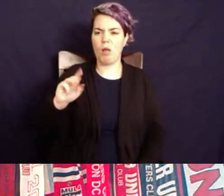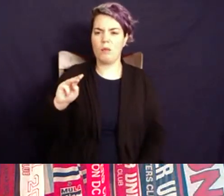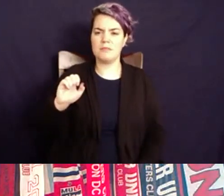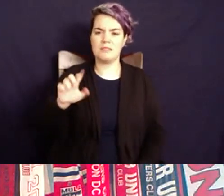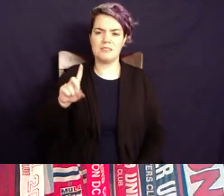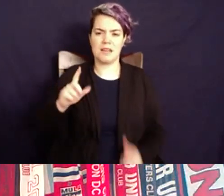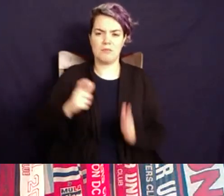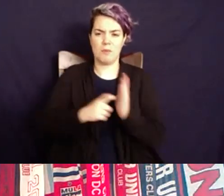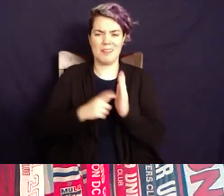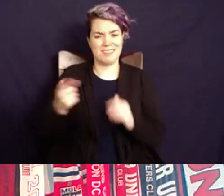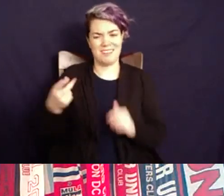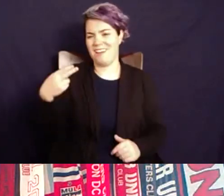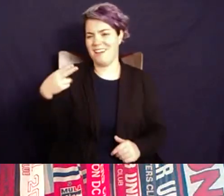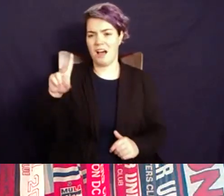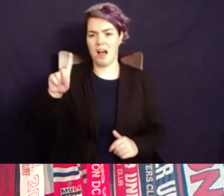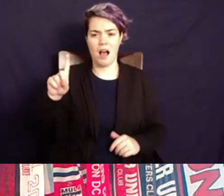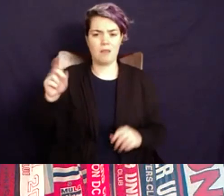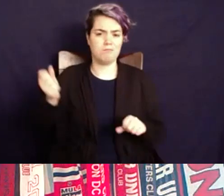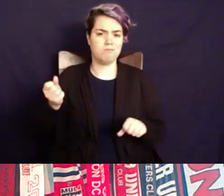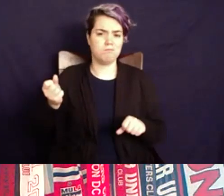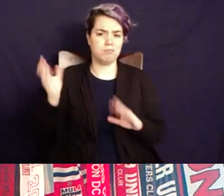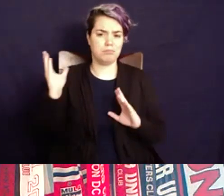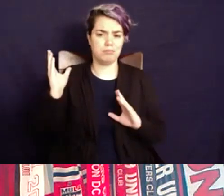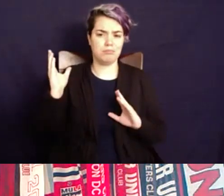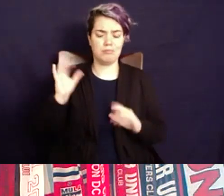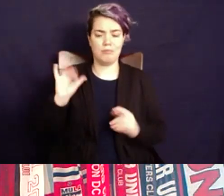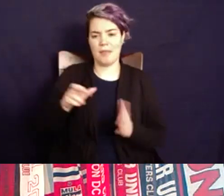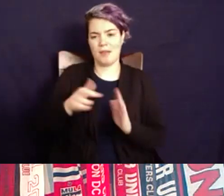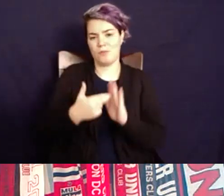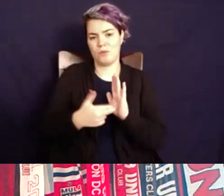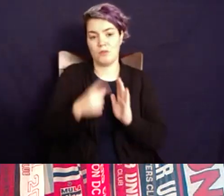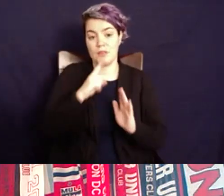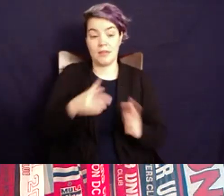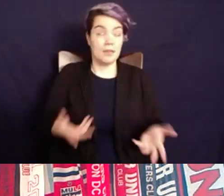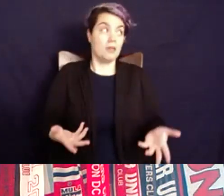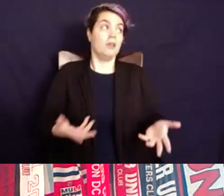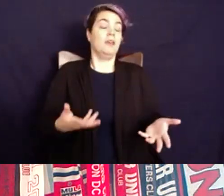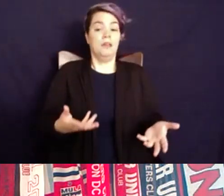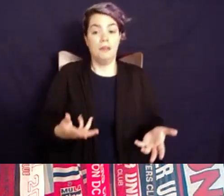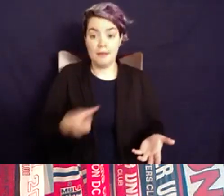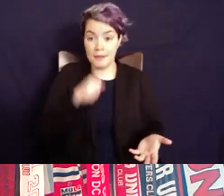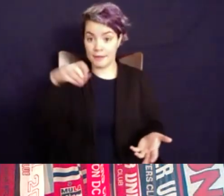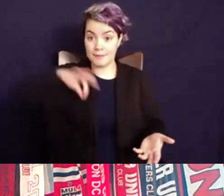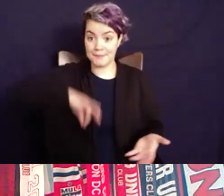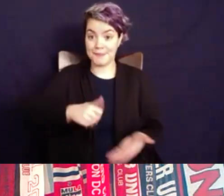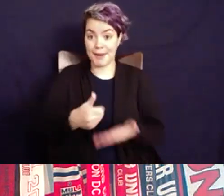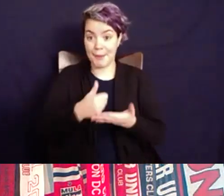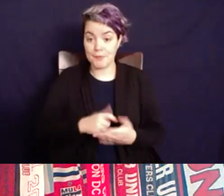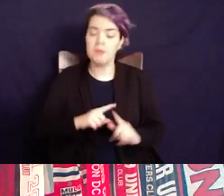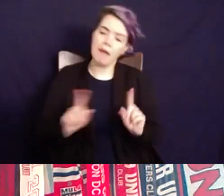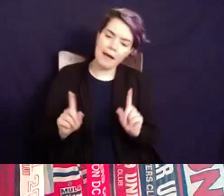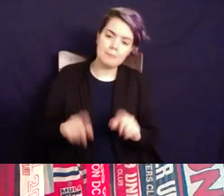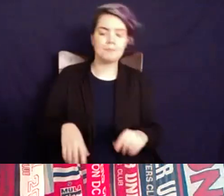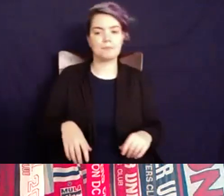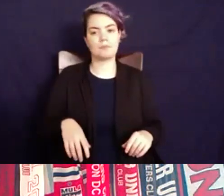basically eliminated all of the Olmstead stuff from that rule, which was really pretty unhelpful. But nonetheless,